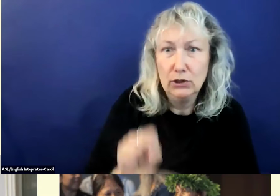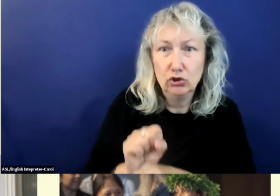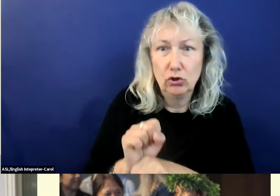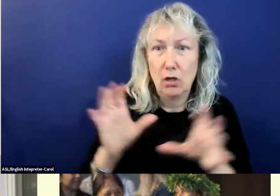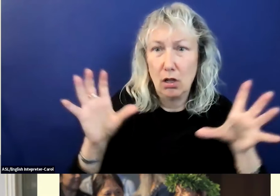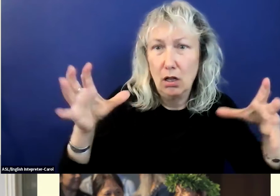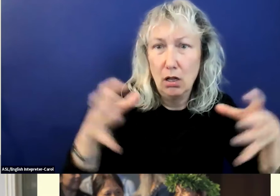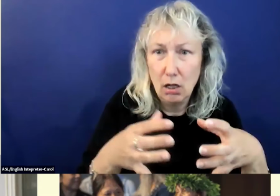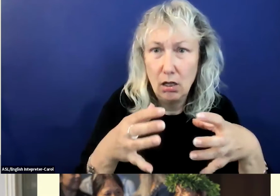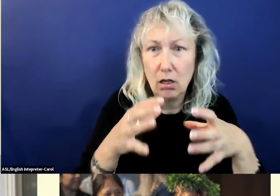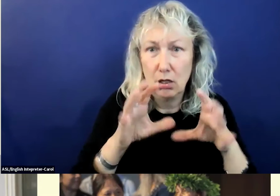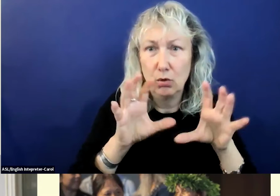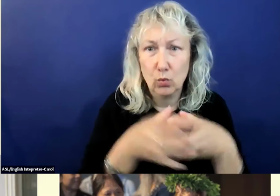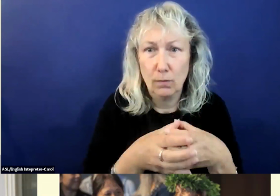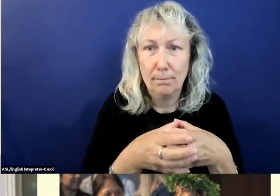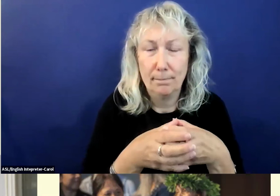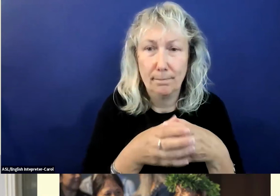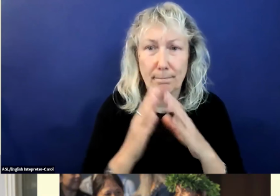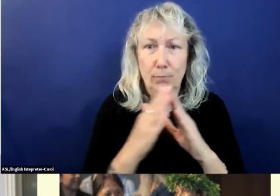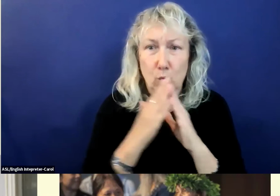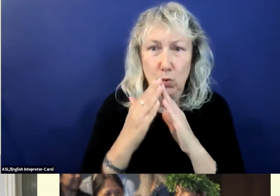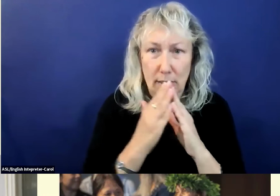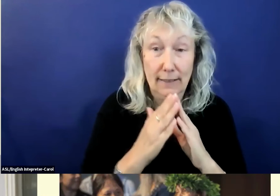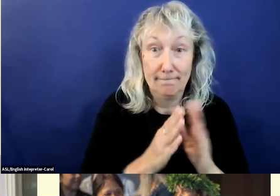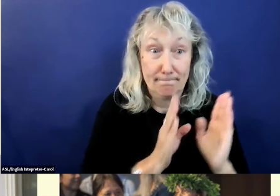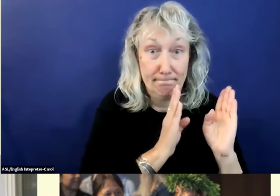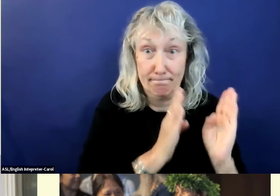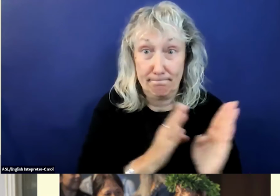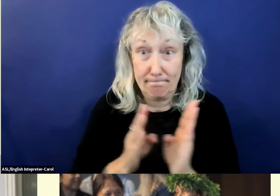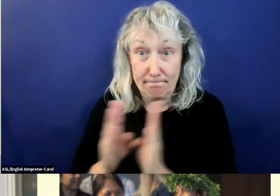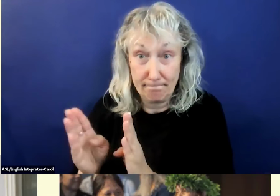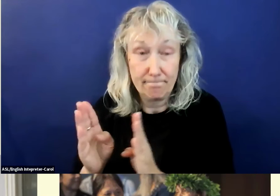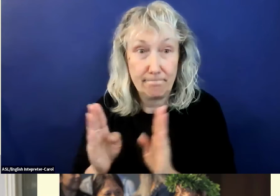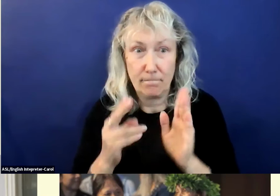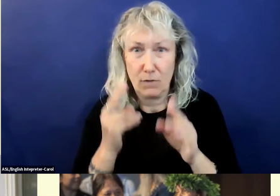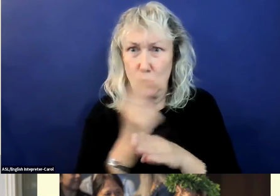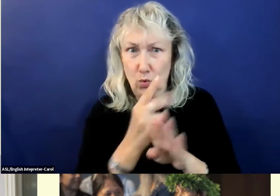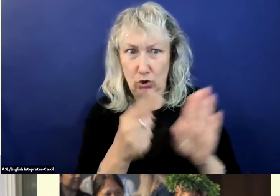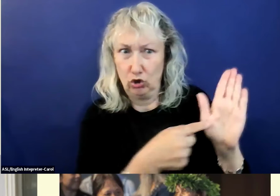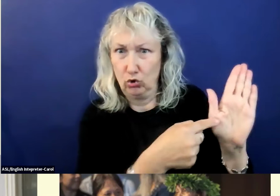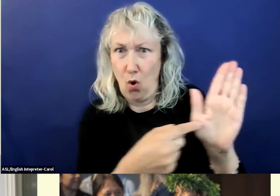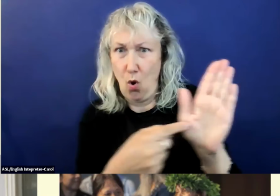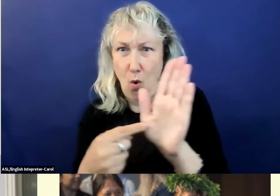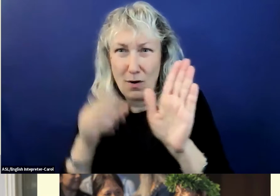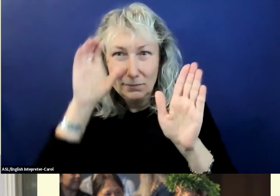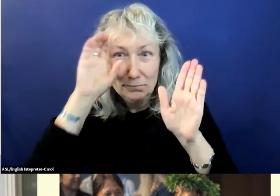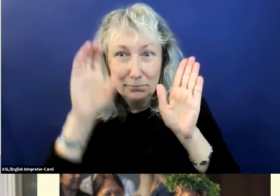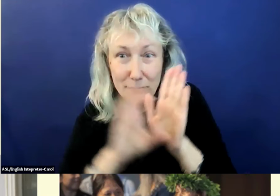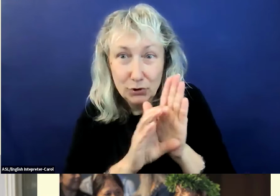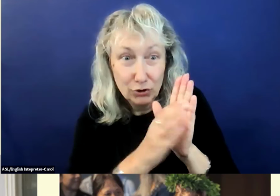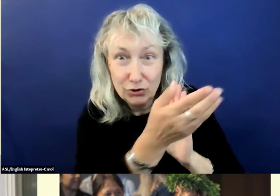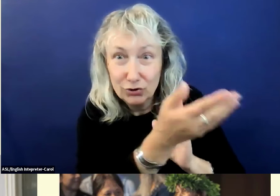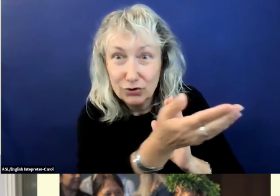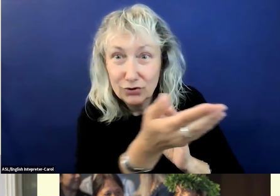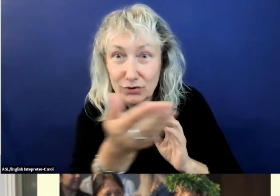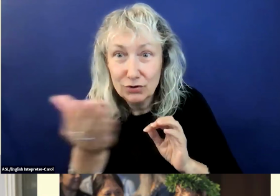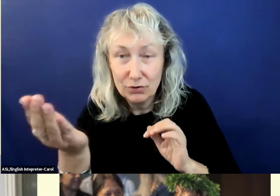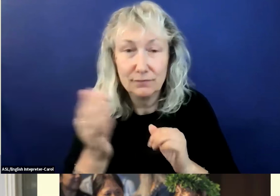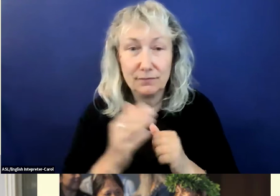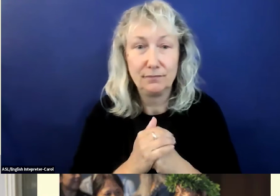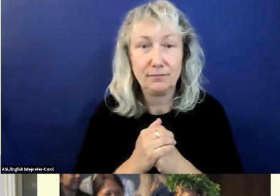community. So preparedness, we use these pictures as preparedness. This is a tech that